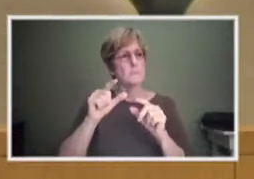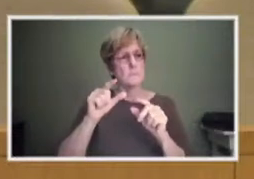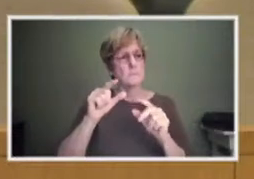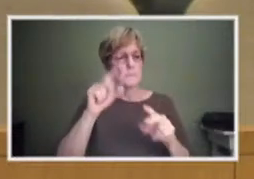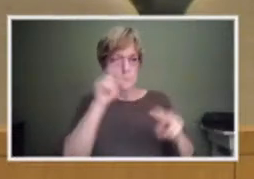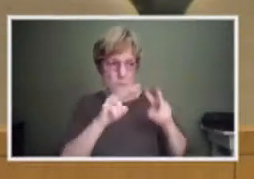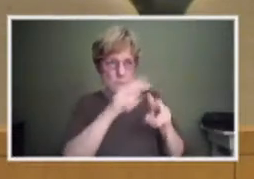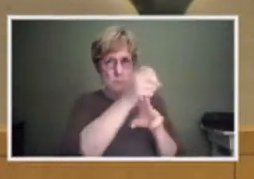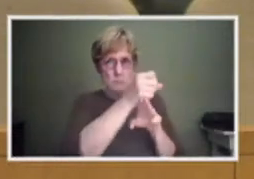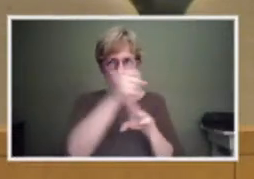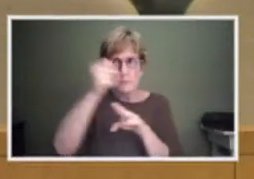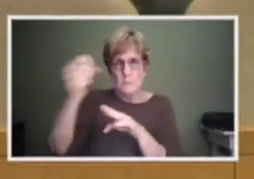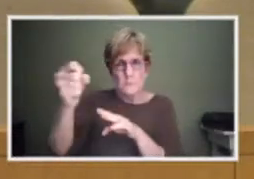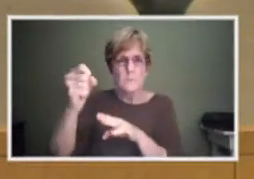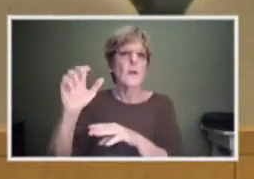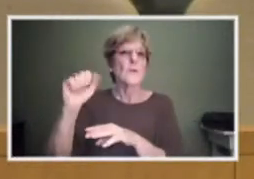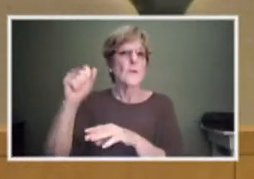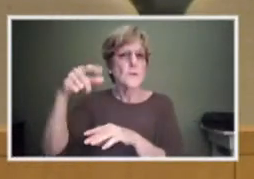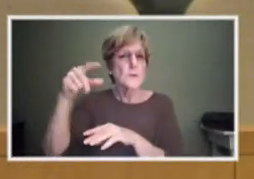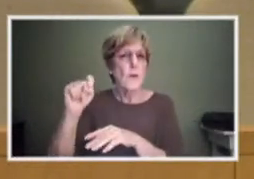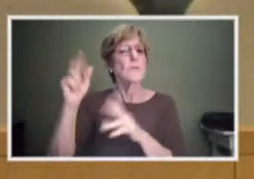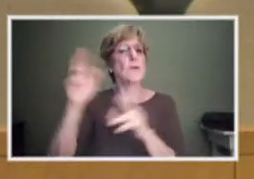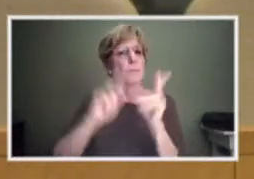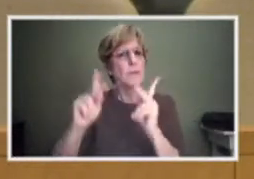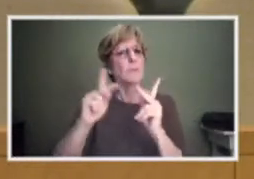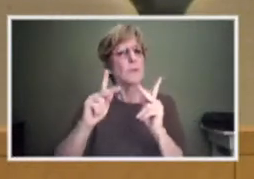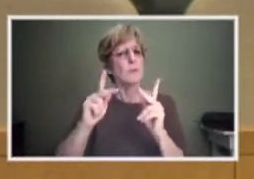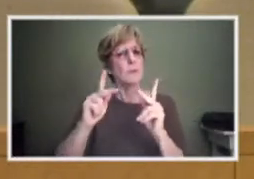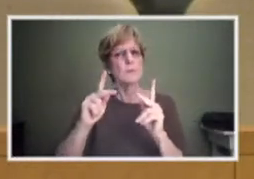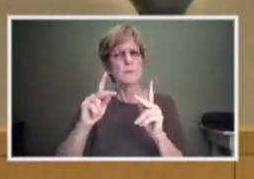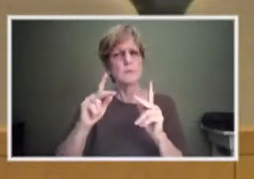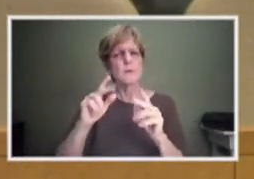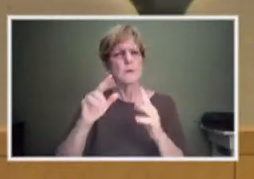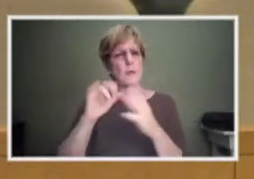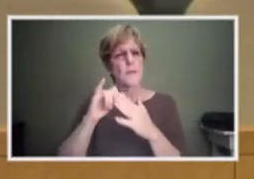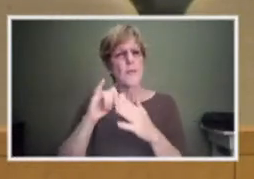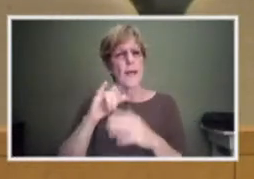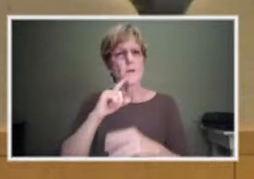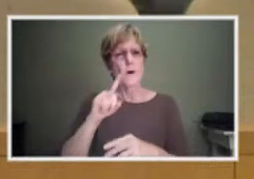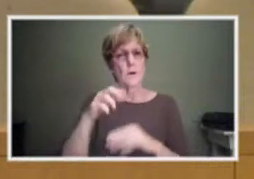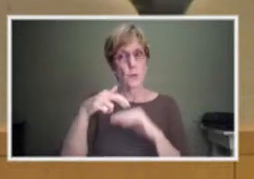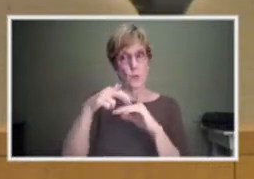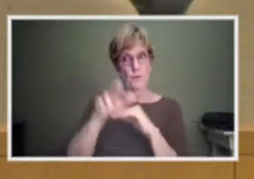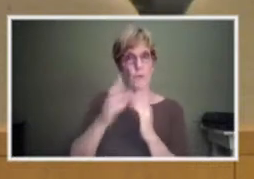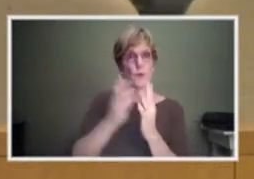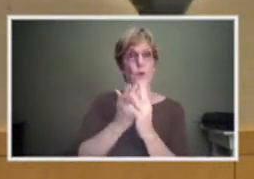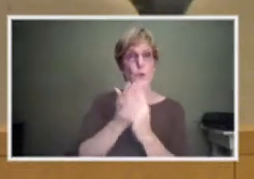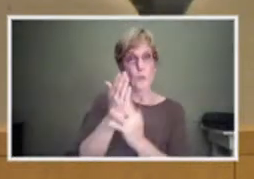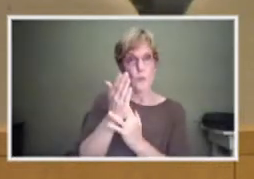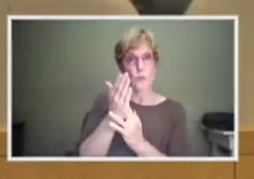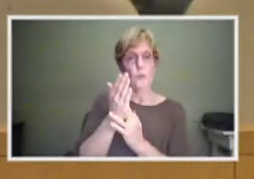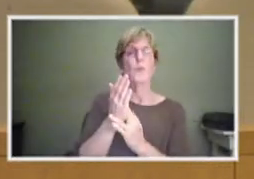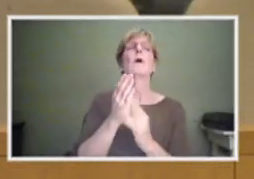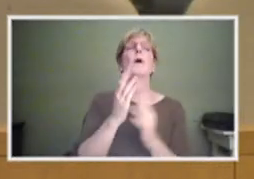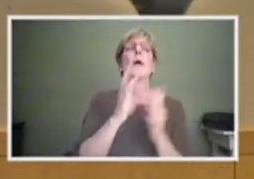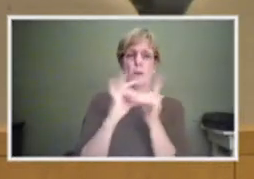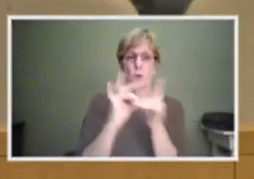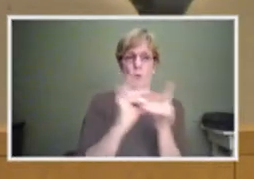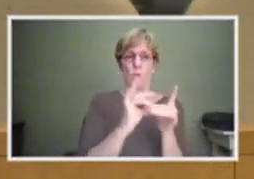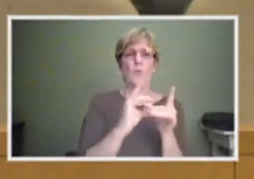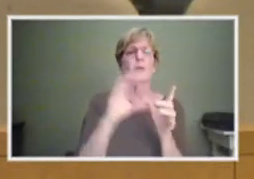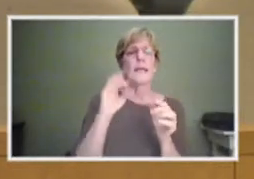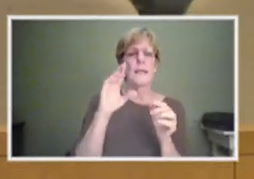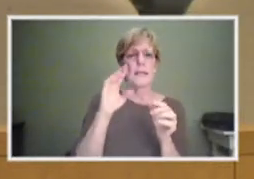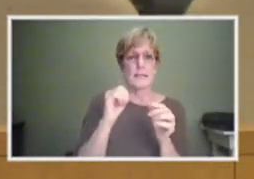populate those units with individuals from the community that are essentially referred through the continuum of care coordinated entry process.